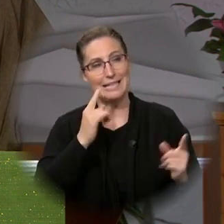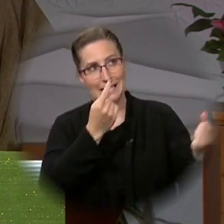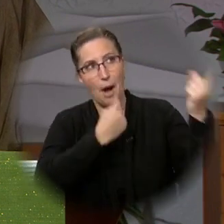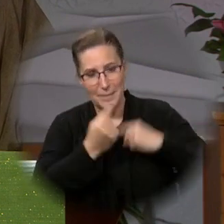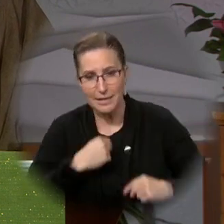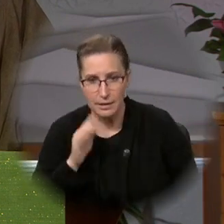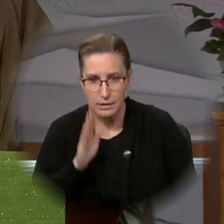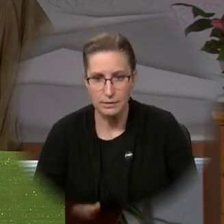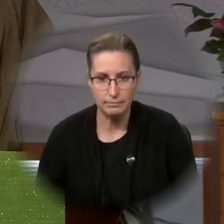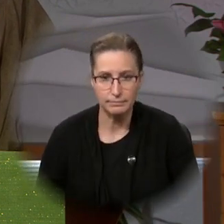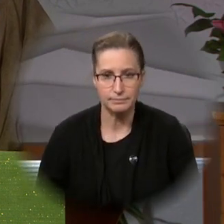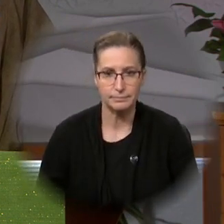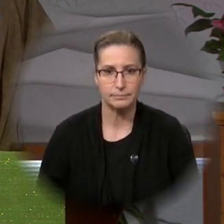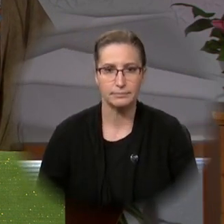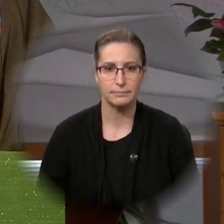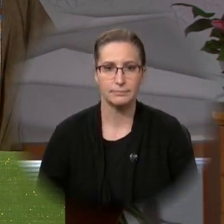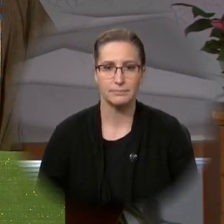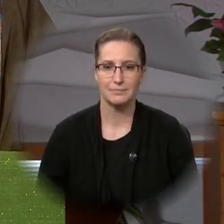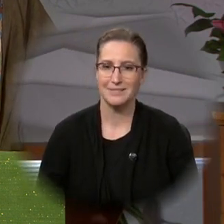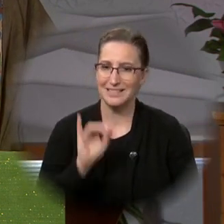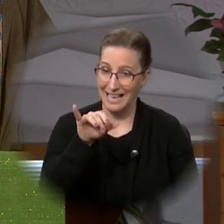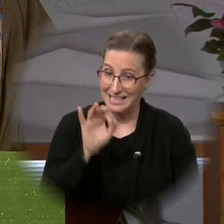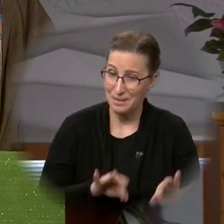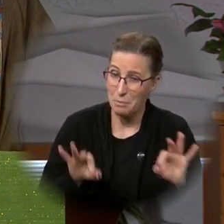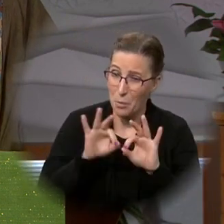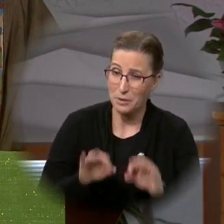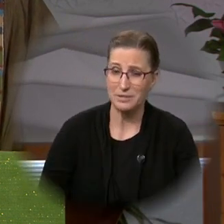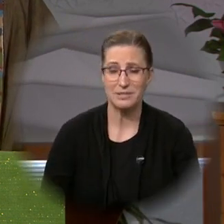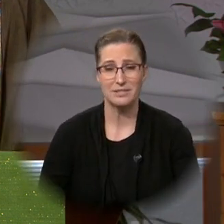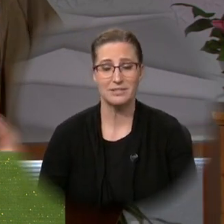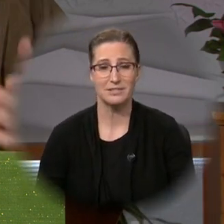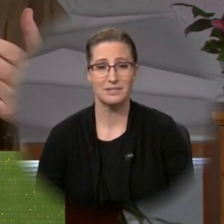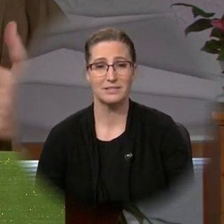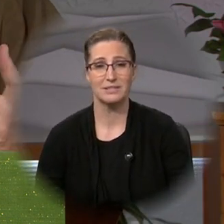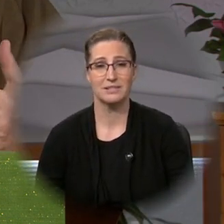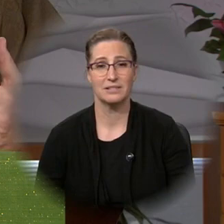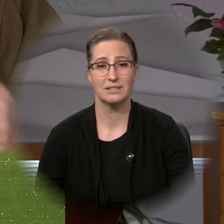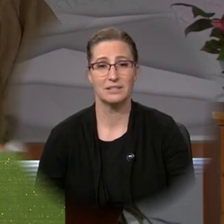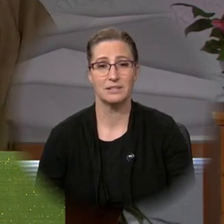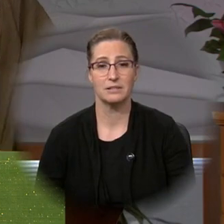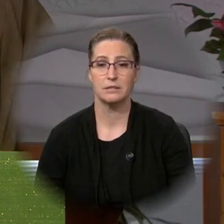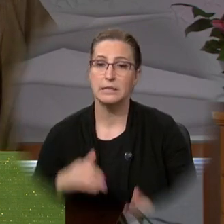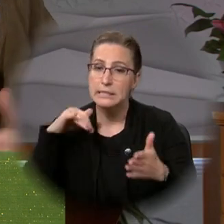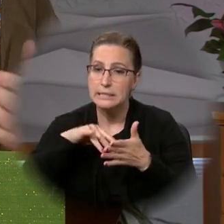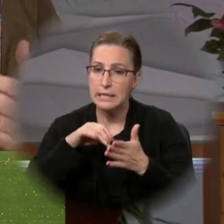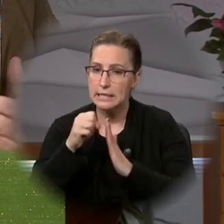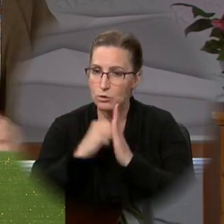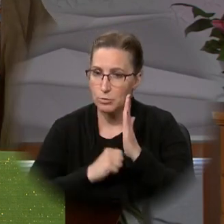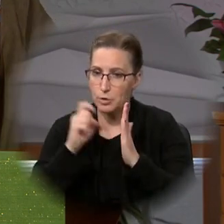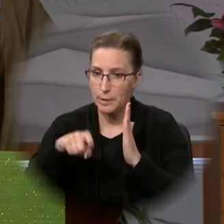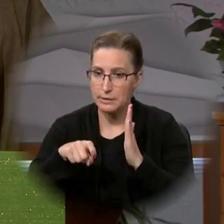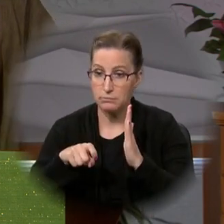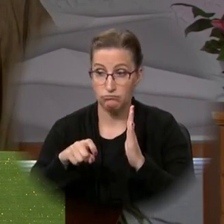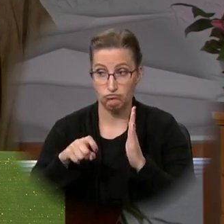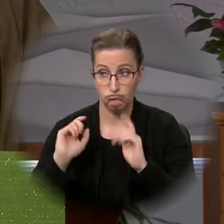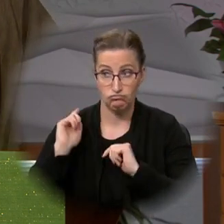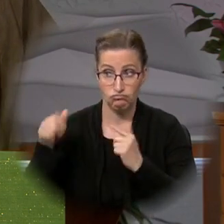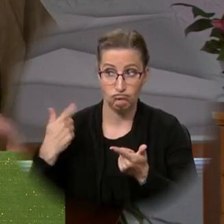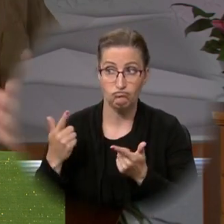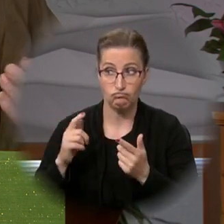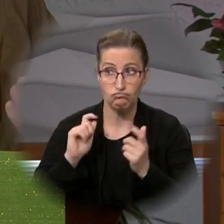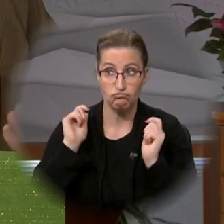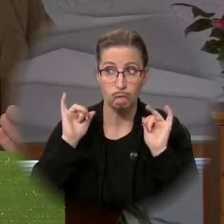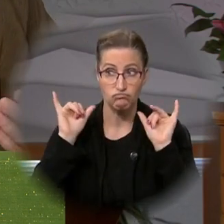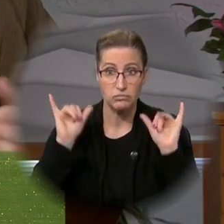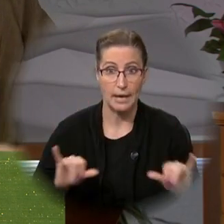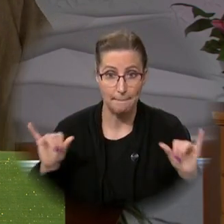way. That's the important part. And so we study scripture. That hasn't changed.